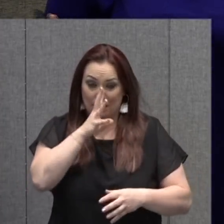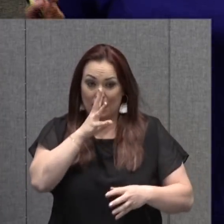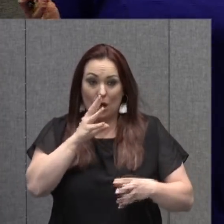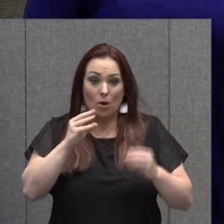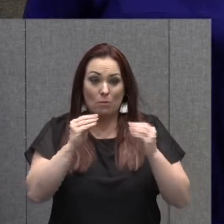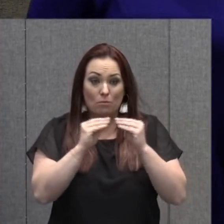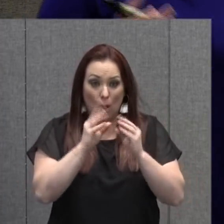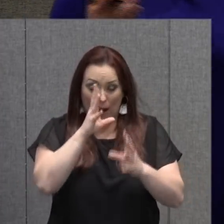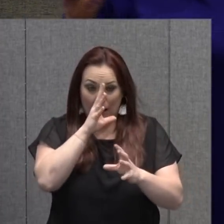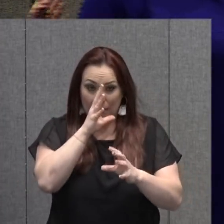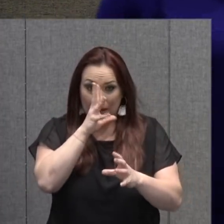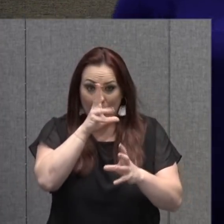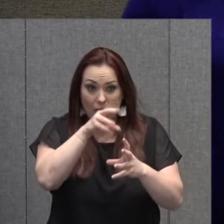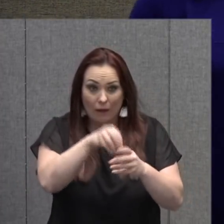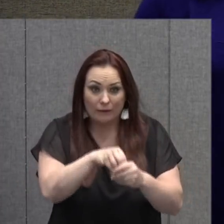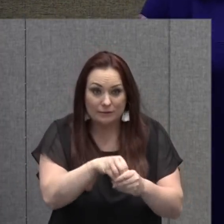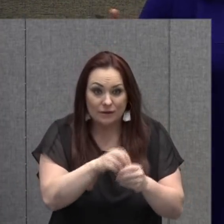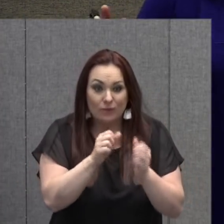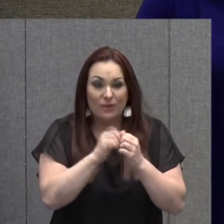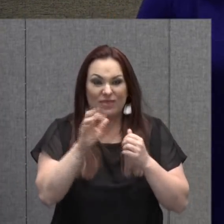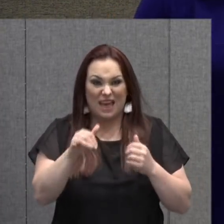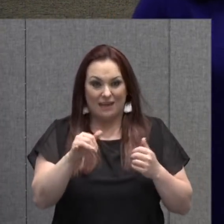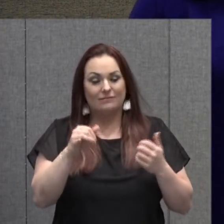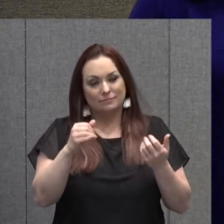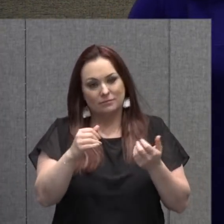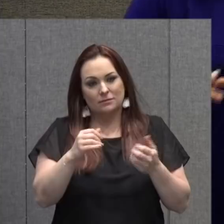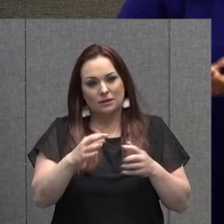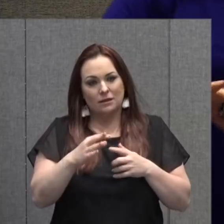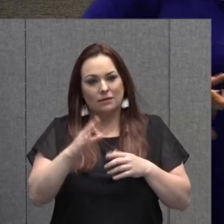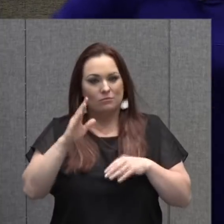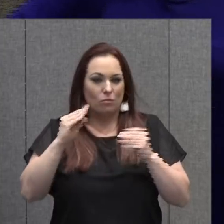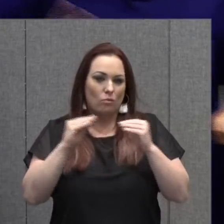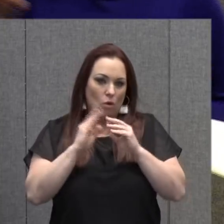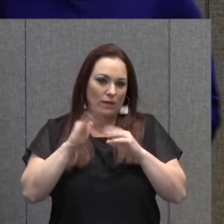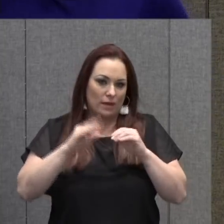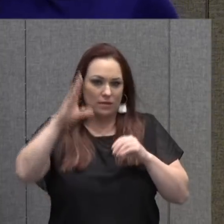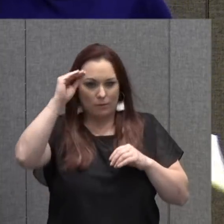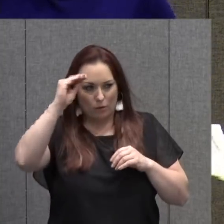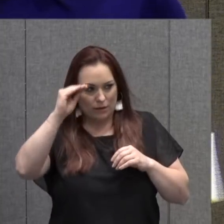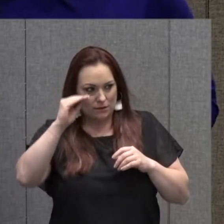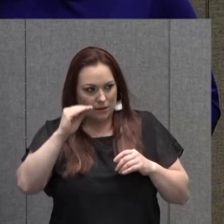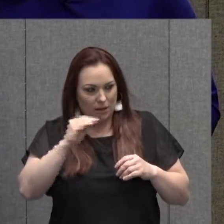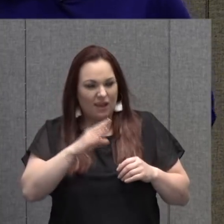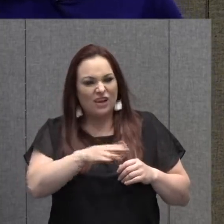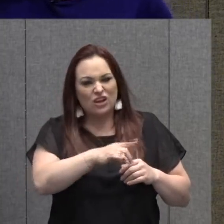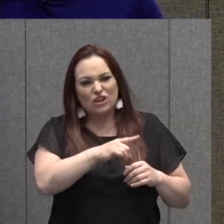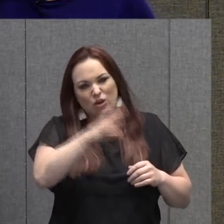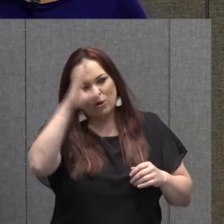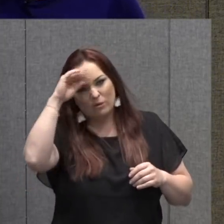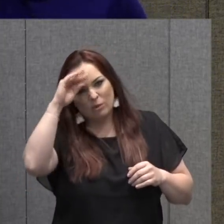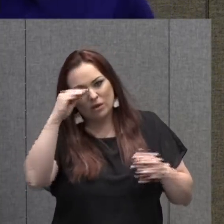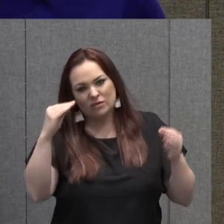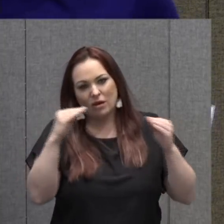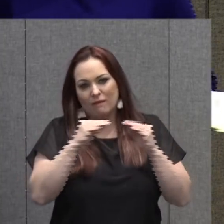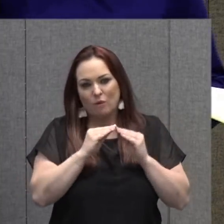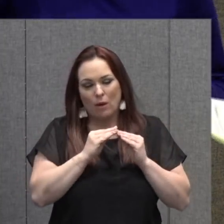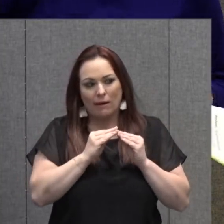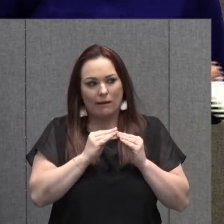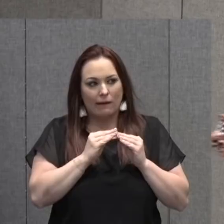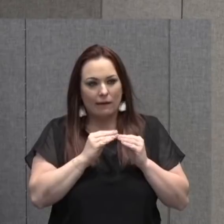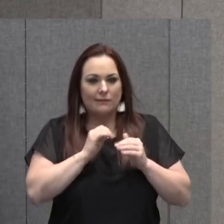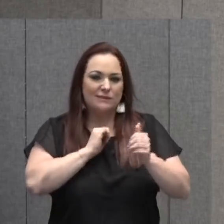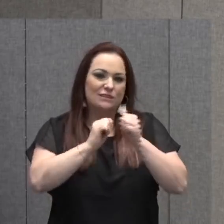the boys, especially when you're up in the like fourth grade, fifth grade. You boys are starting to get into some of those other things